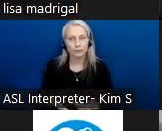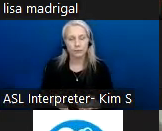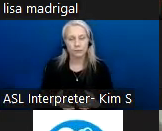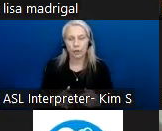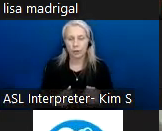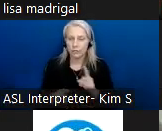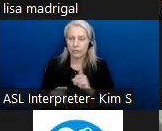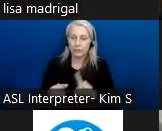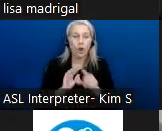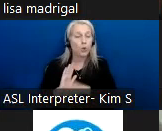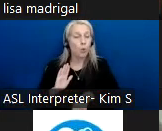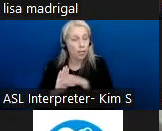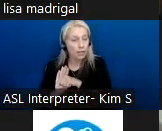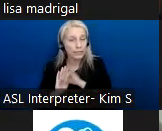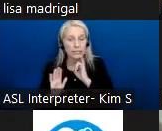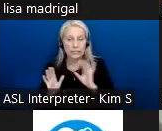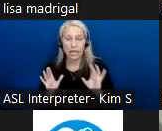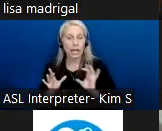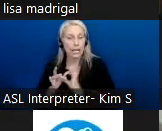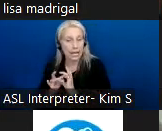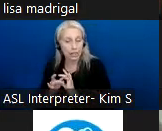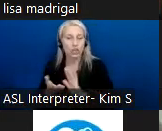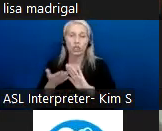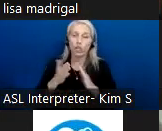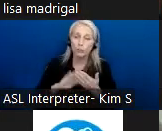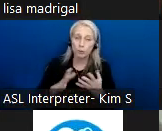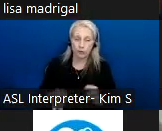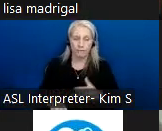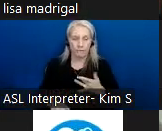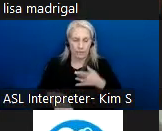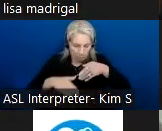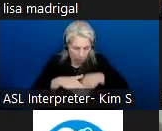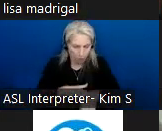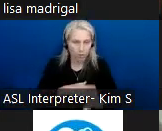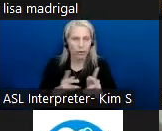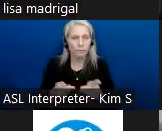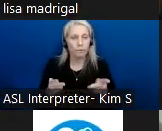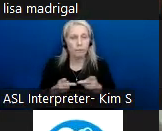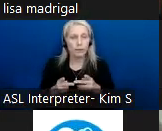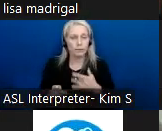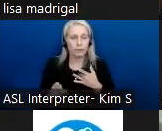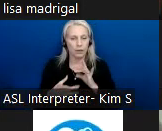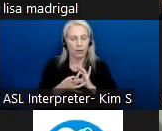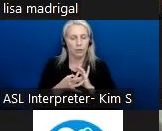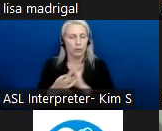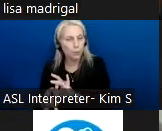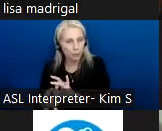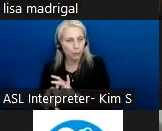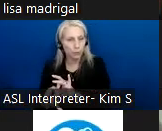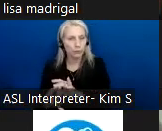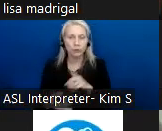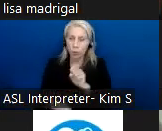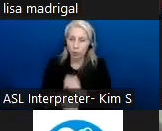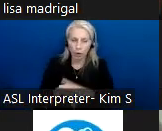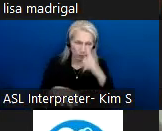that people desire are connection and community. You want to feel that when you walk into a place where you're going to be working on your